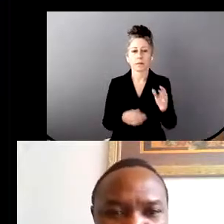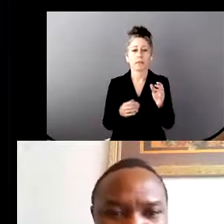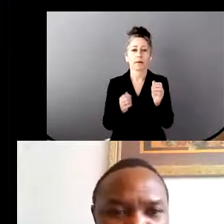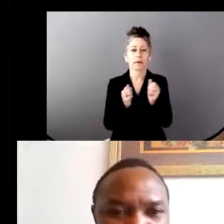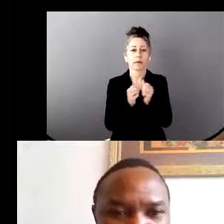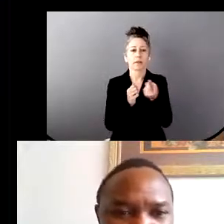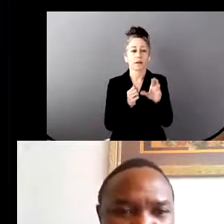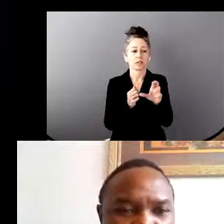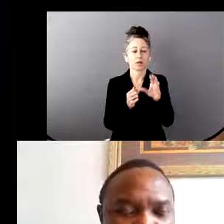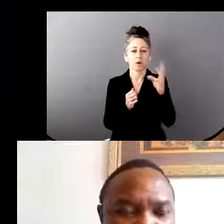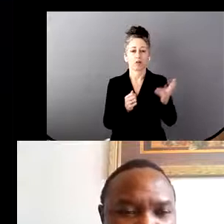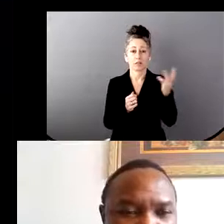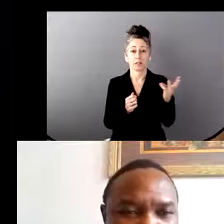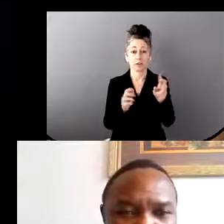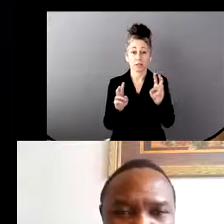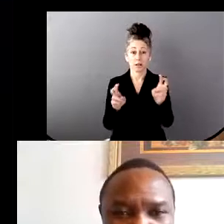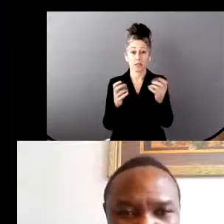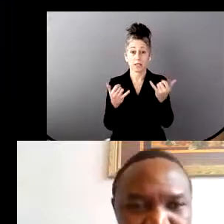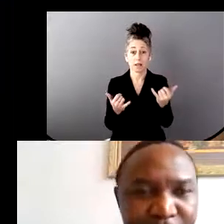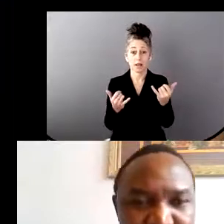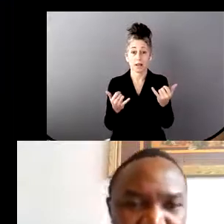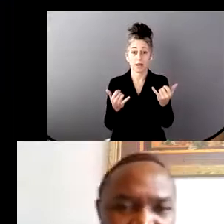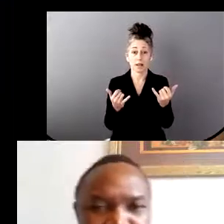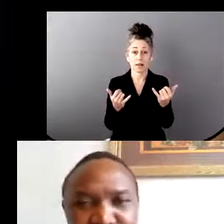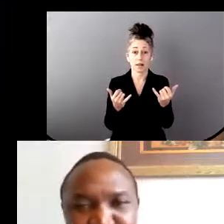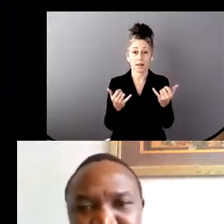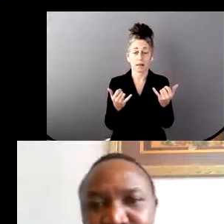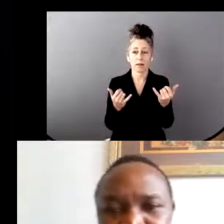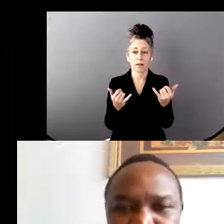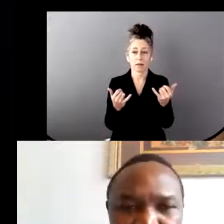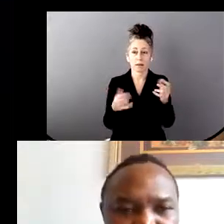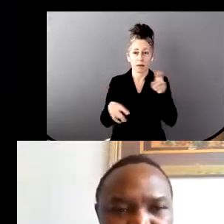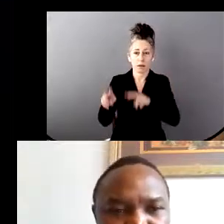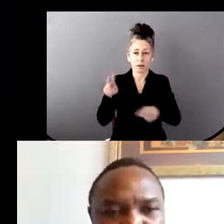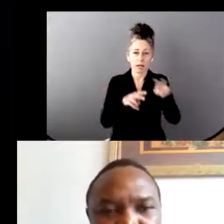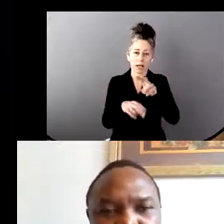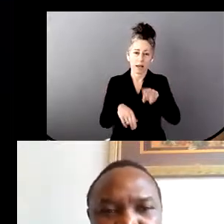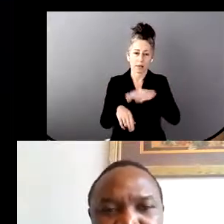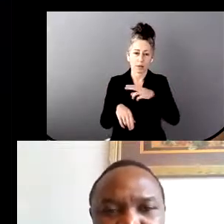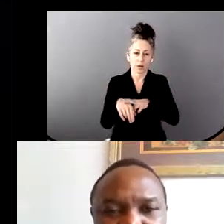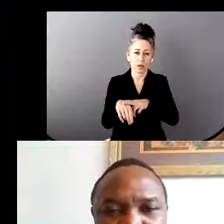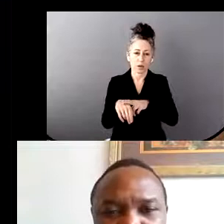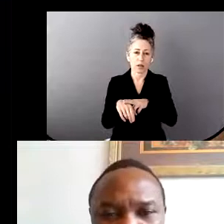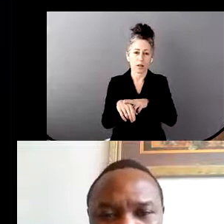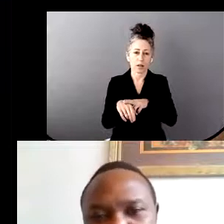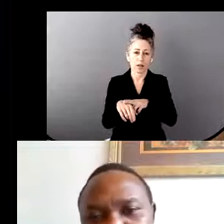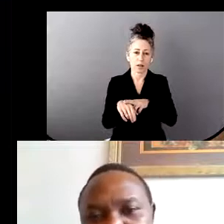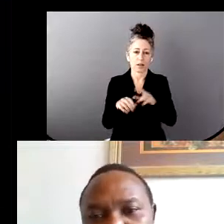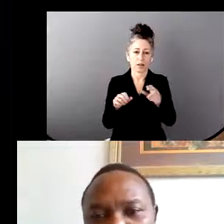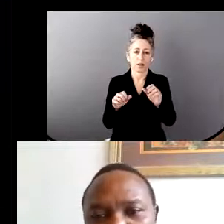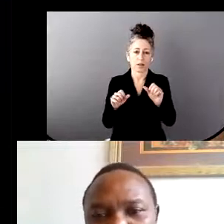our topic today is to look at national rehabilitation research capacity building and COVID-19